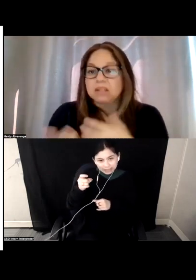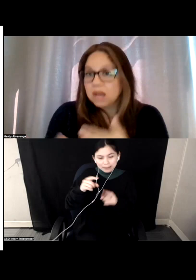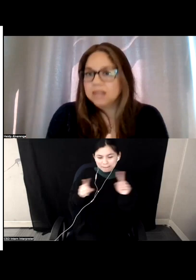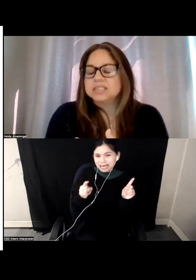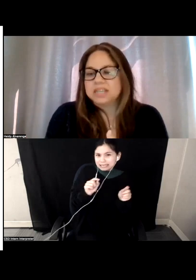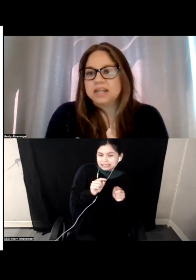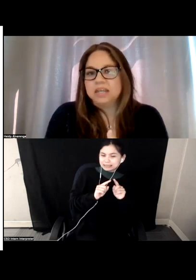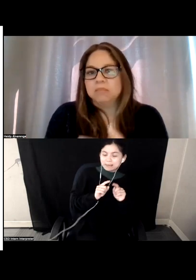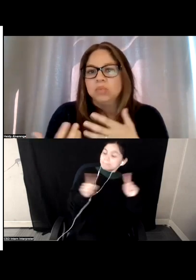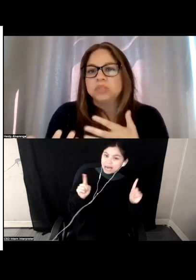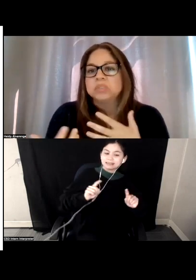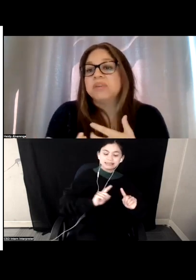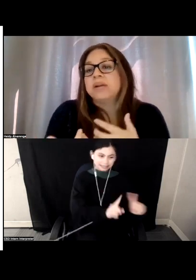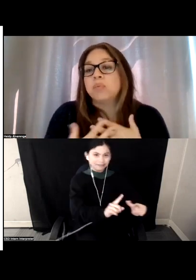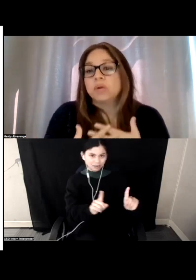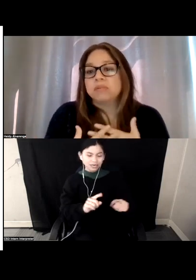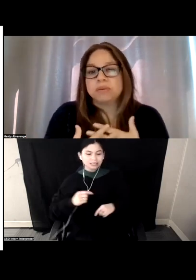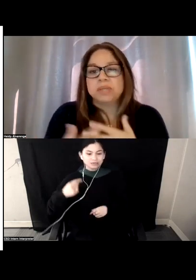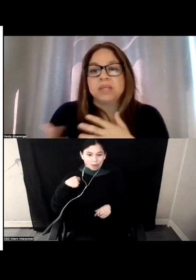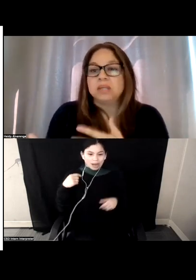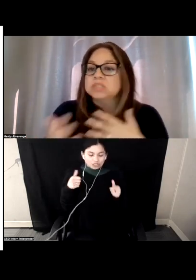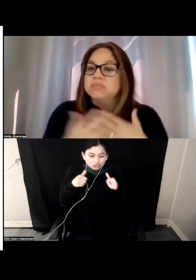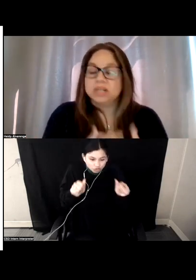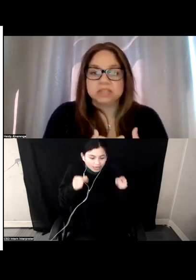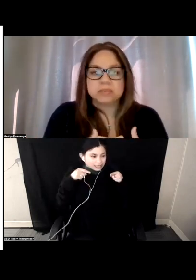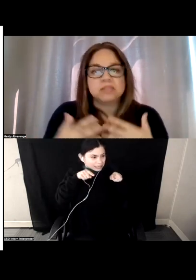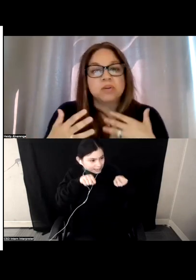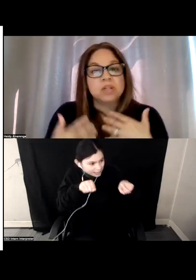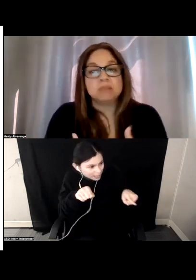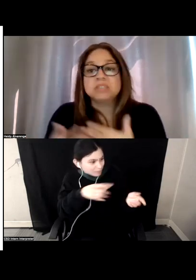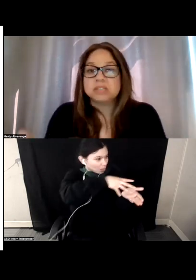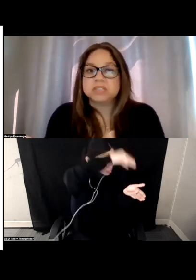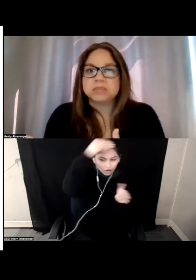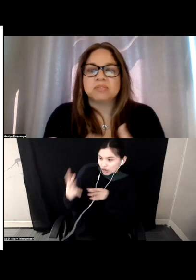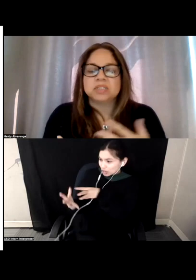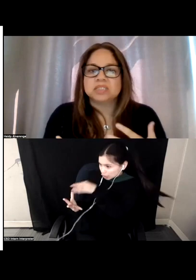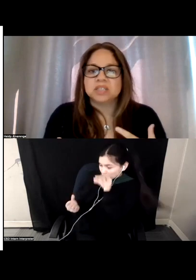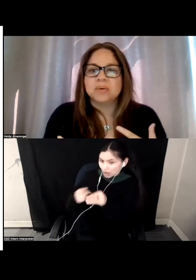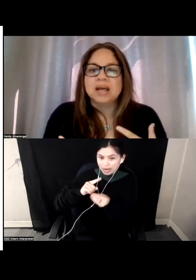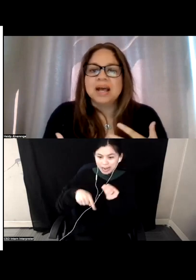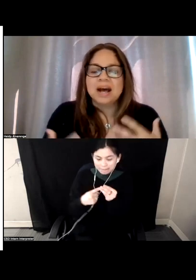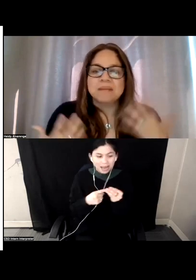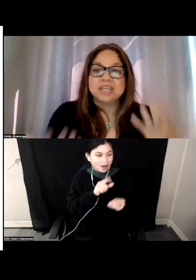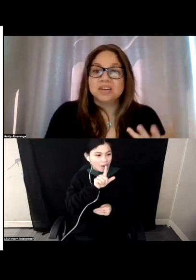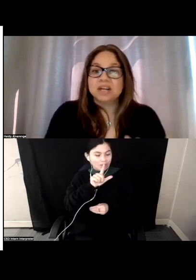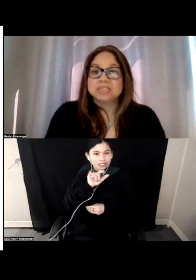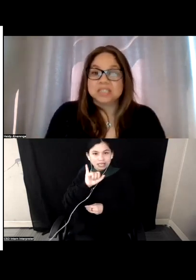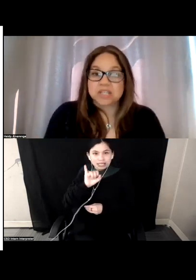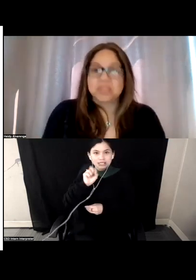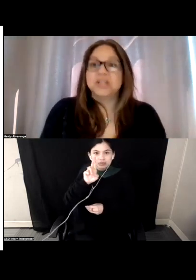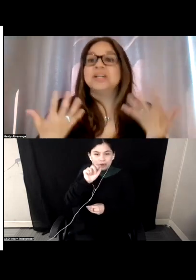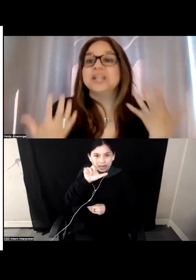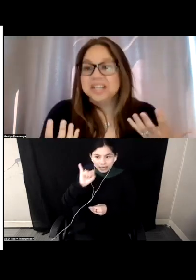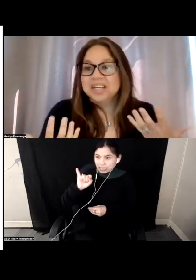him, alongside him, which was very important for me. He was very respectful and I was very respectful. And so here comes